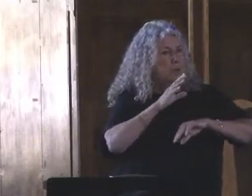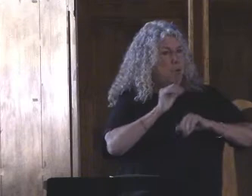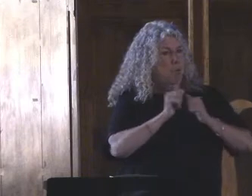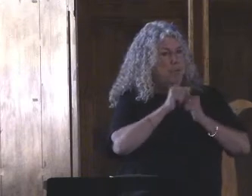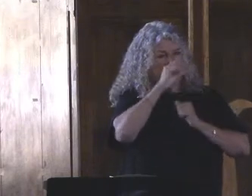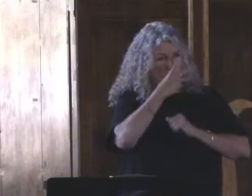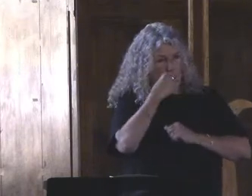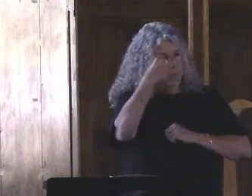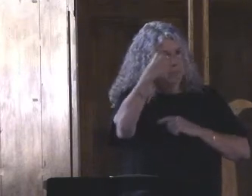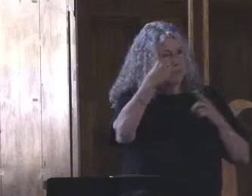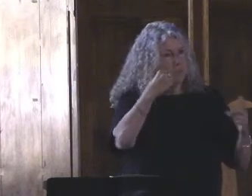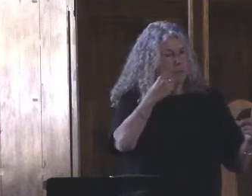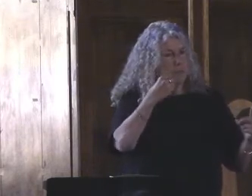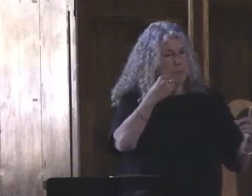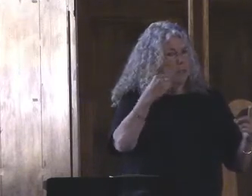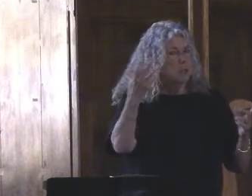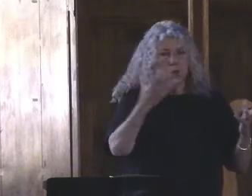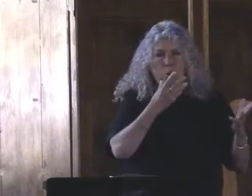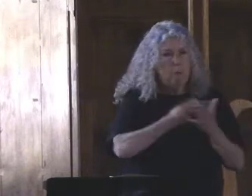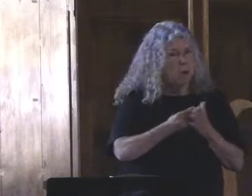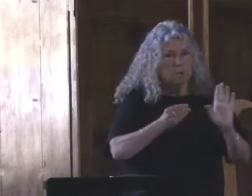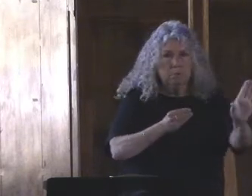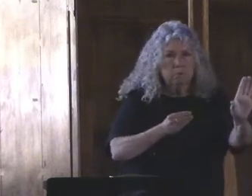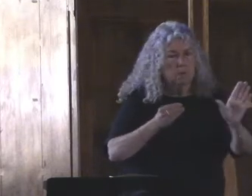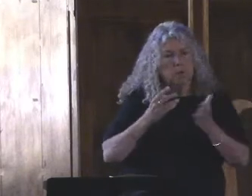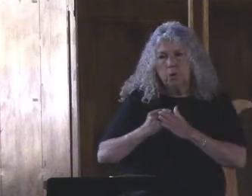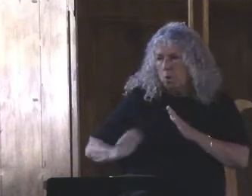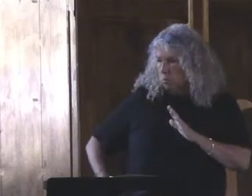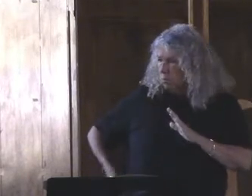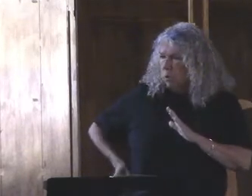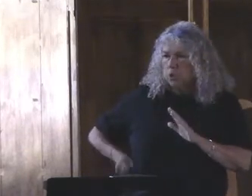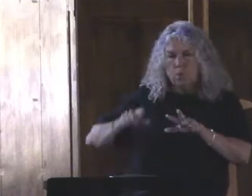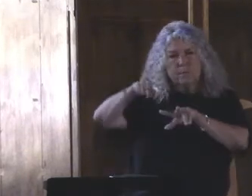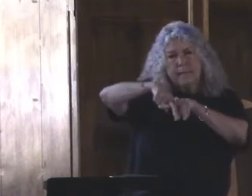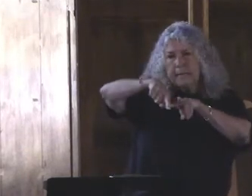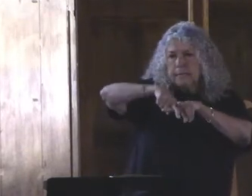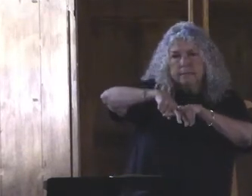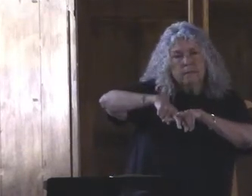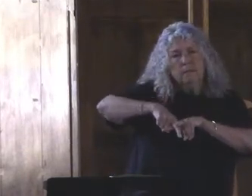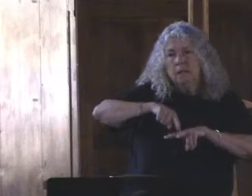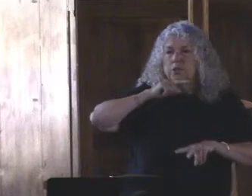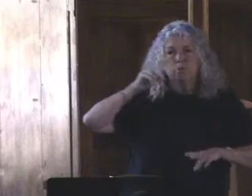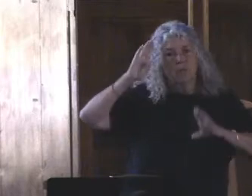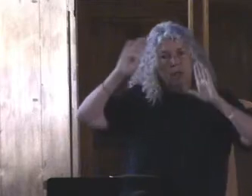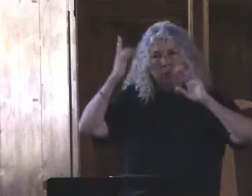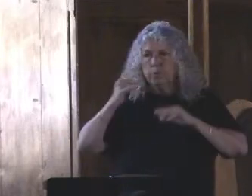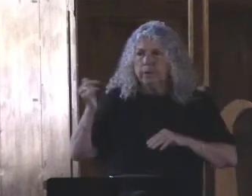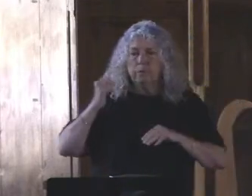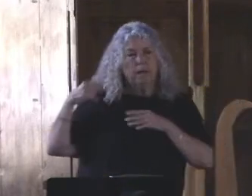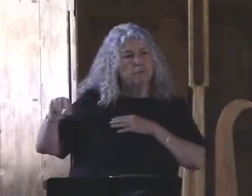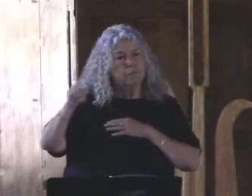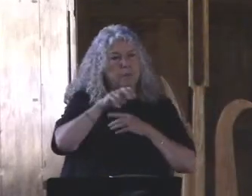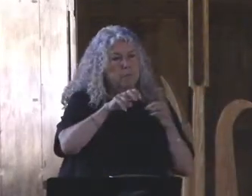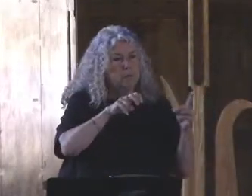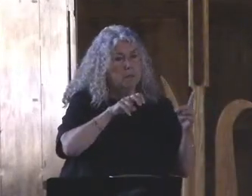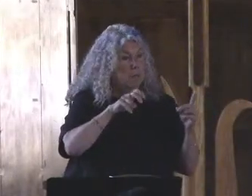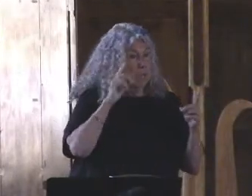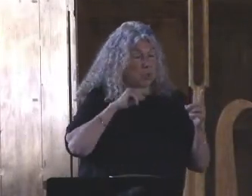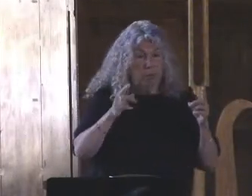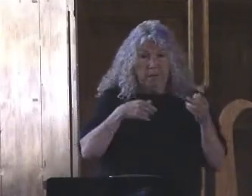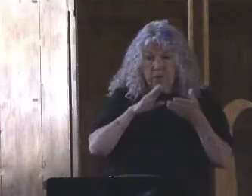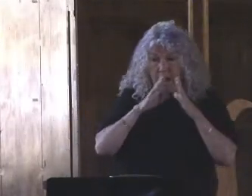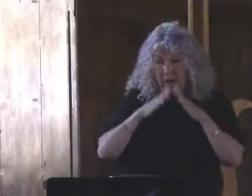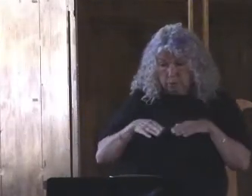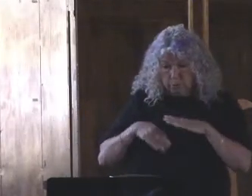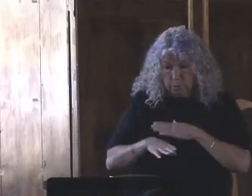the wolves. Carry no money bag, no sack, no sandals, and greet no one along the way. Into whatever house